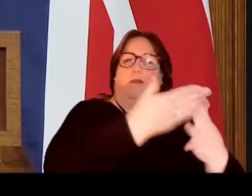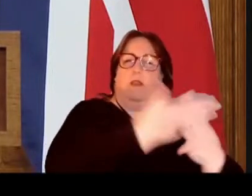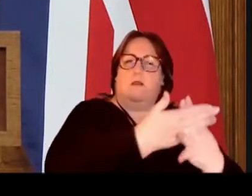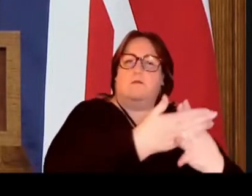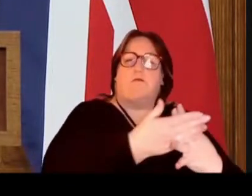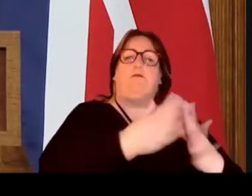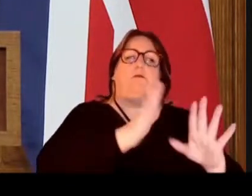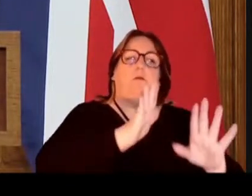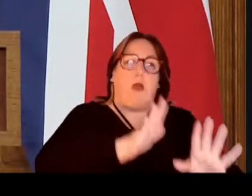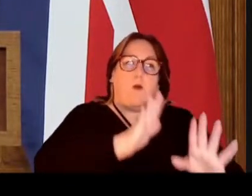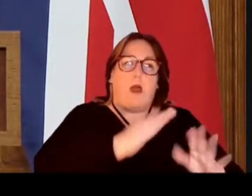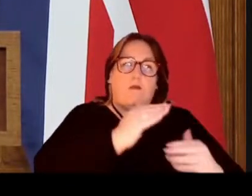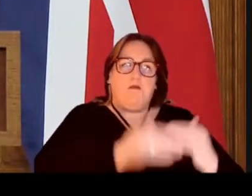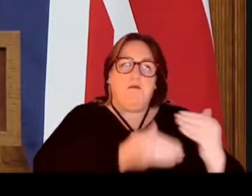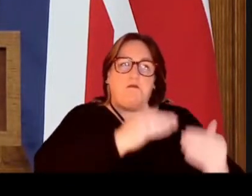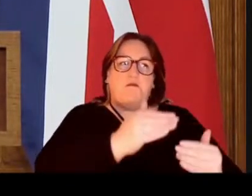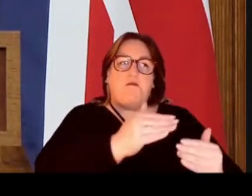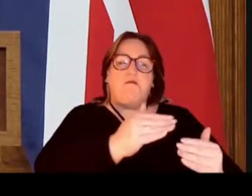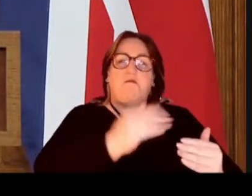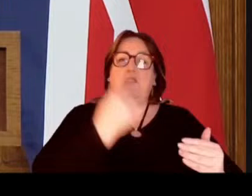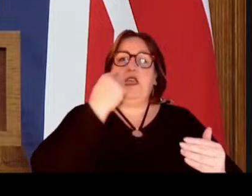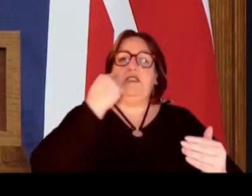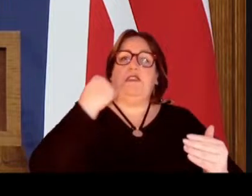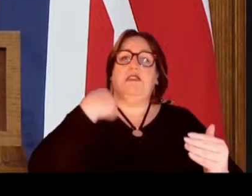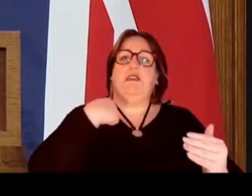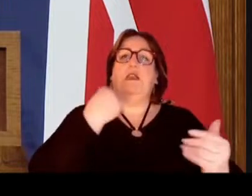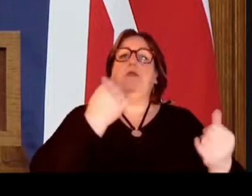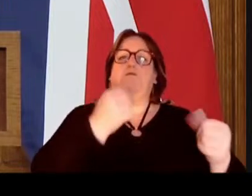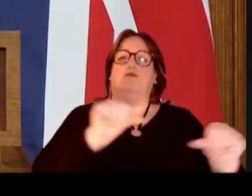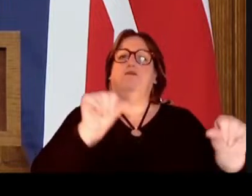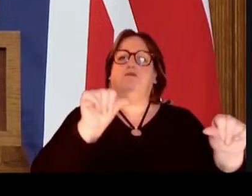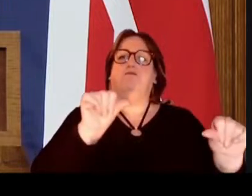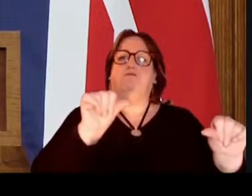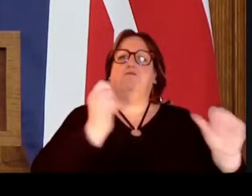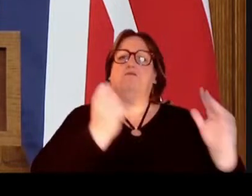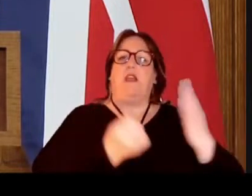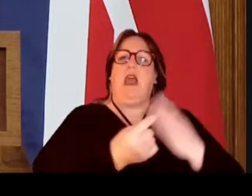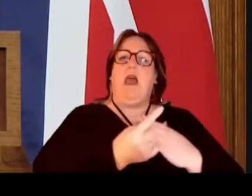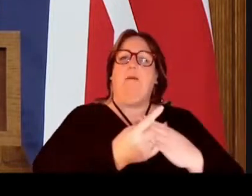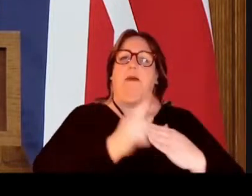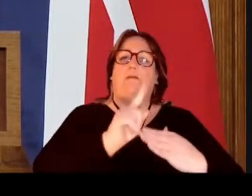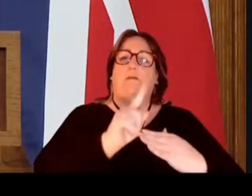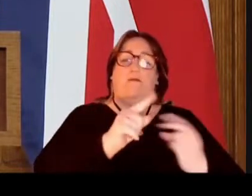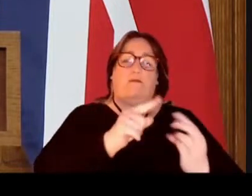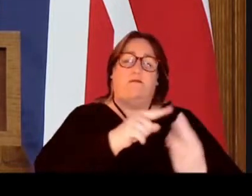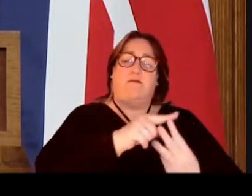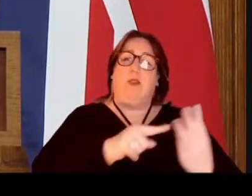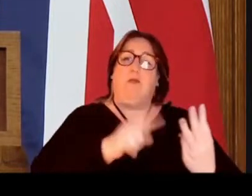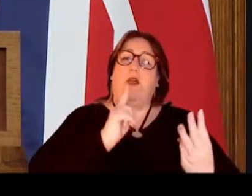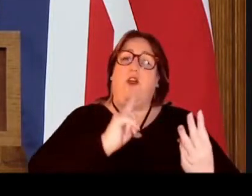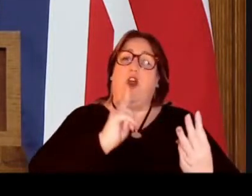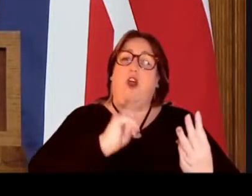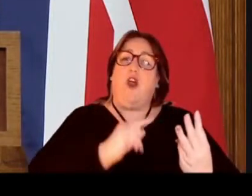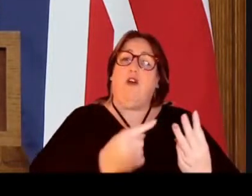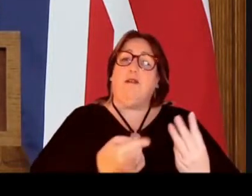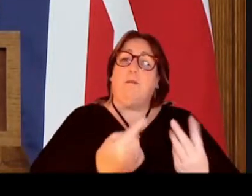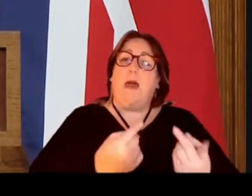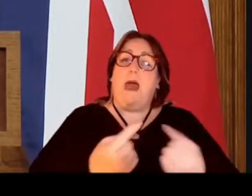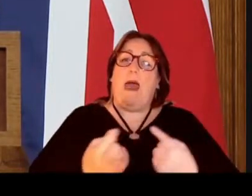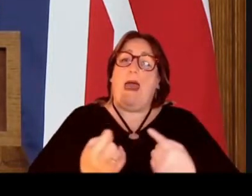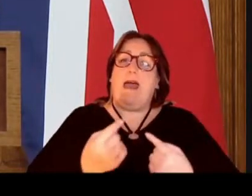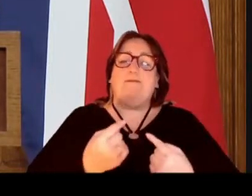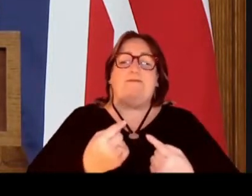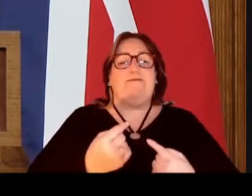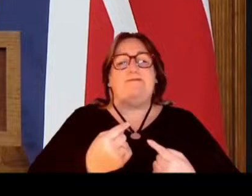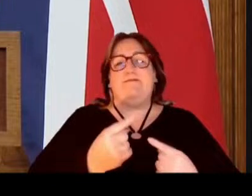of justice was done, but it won't bring those girls back to their families, and it won't